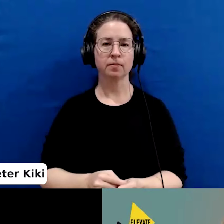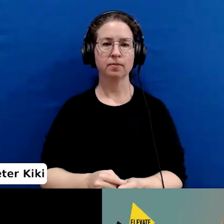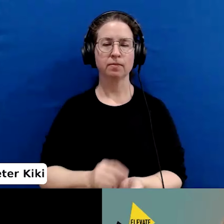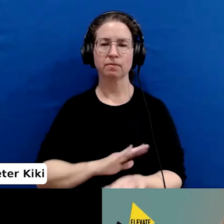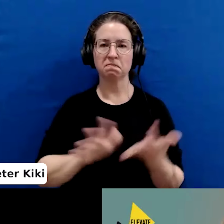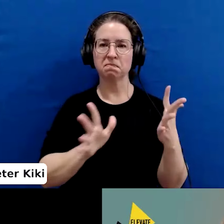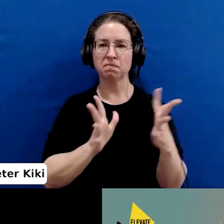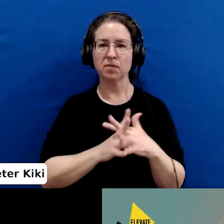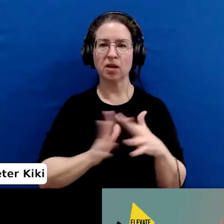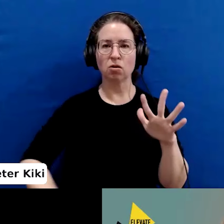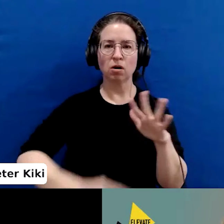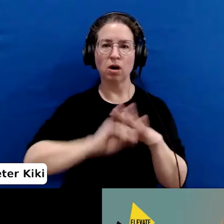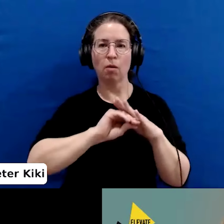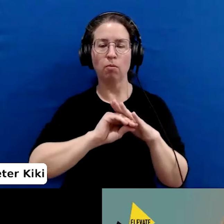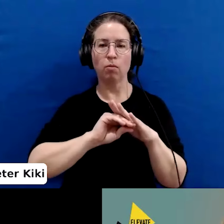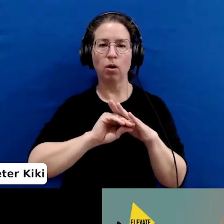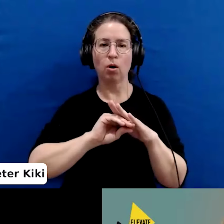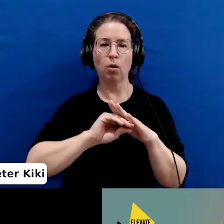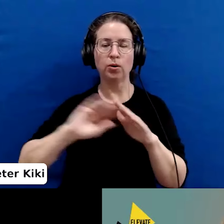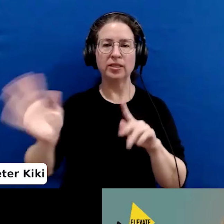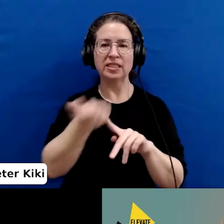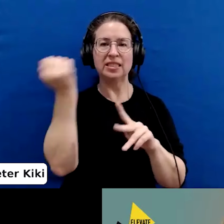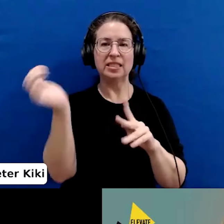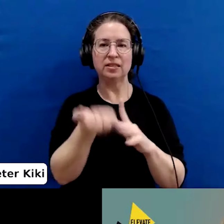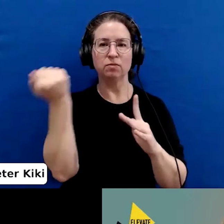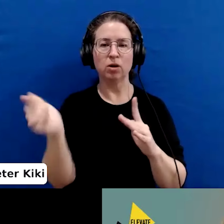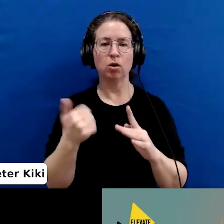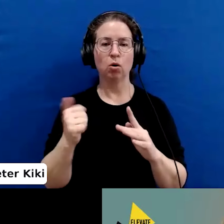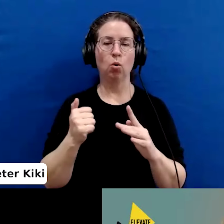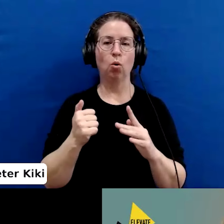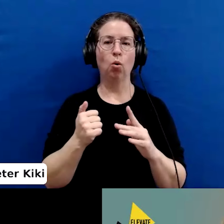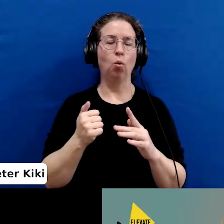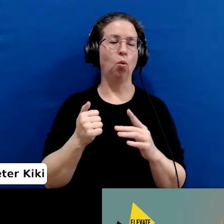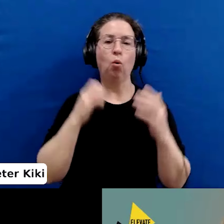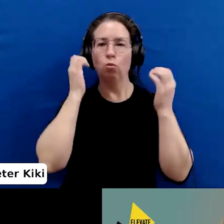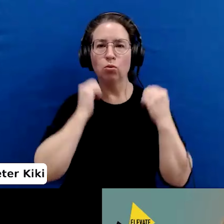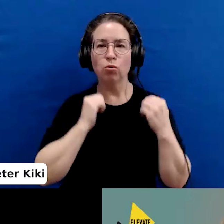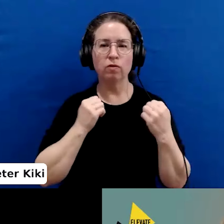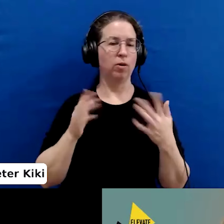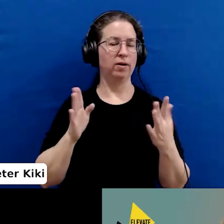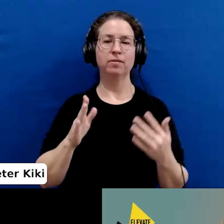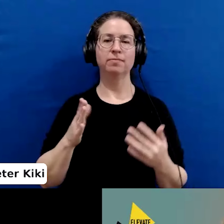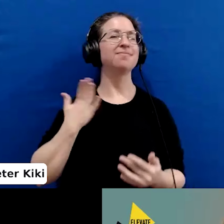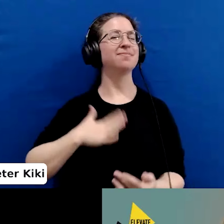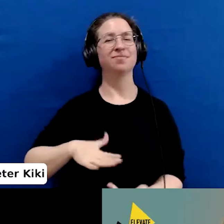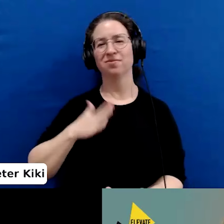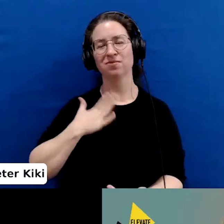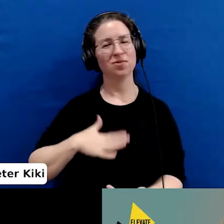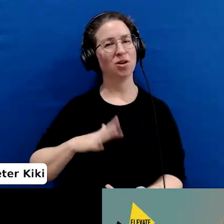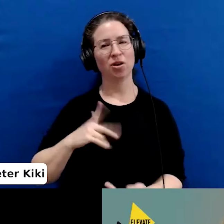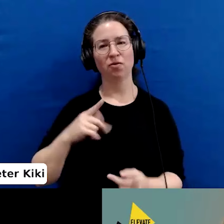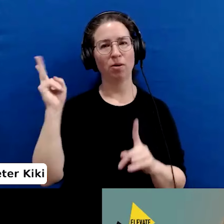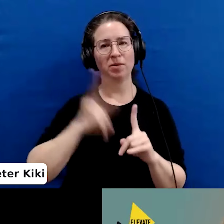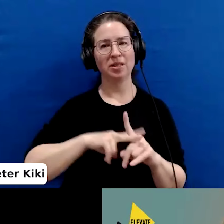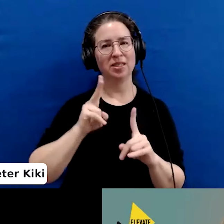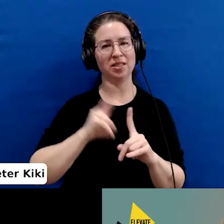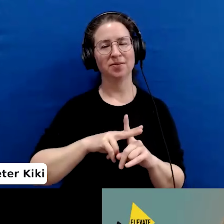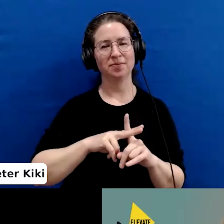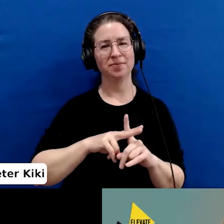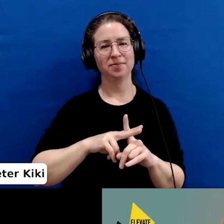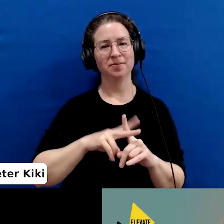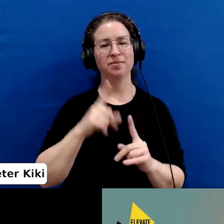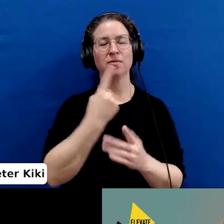uploading achievements or testimonials and things like that, that is not required as a part of the Elevate application. There's